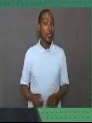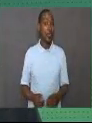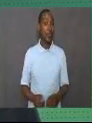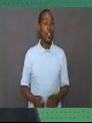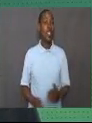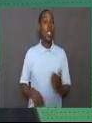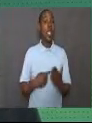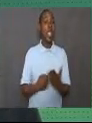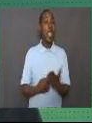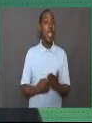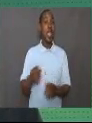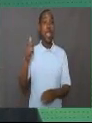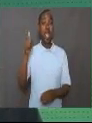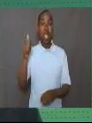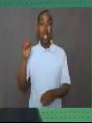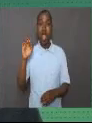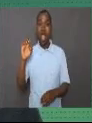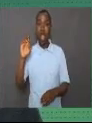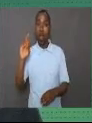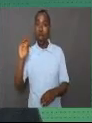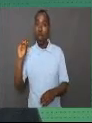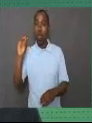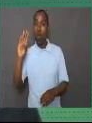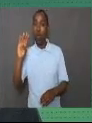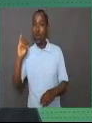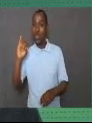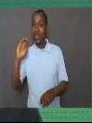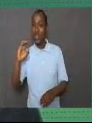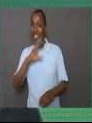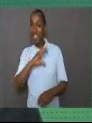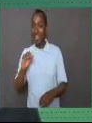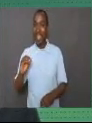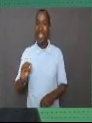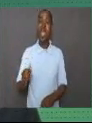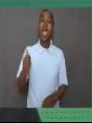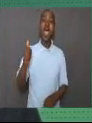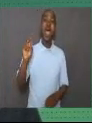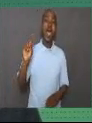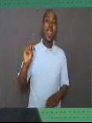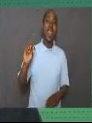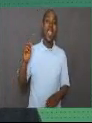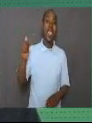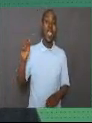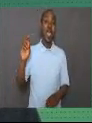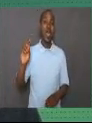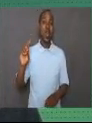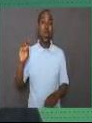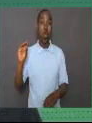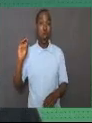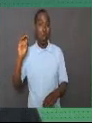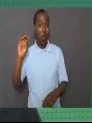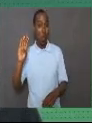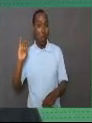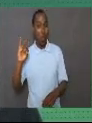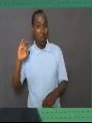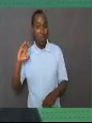at aerobic and anaerobic reactions in greater detail later on in